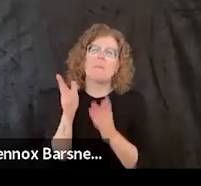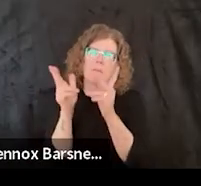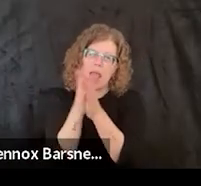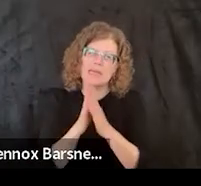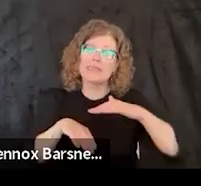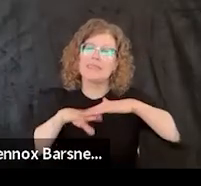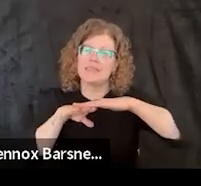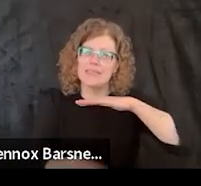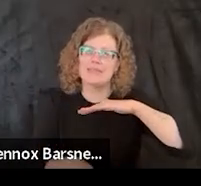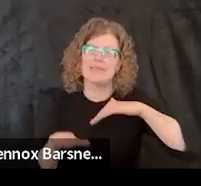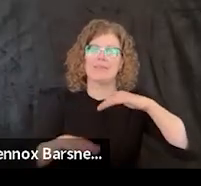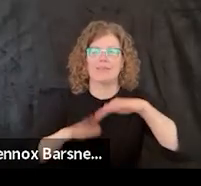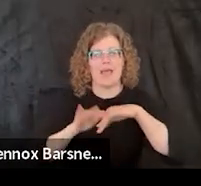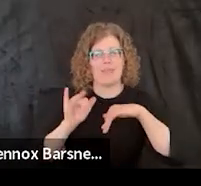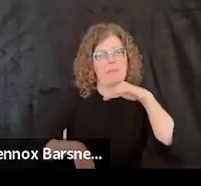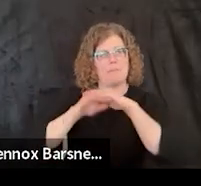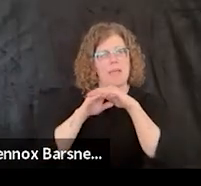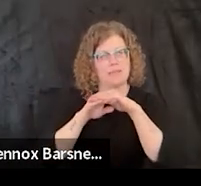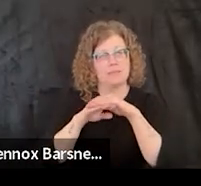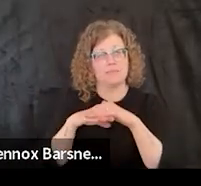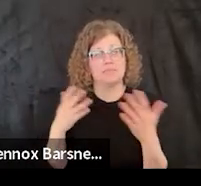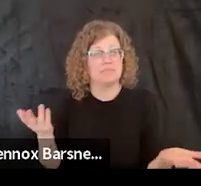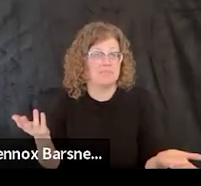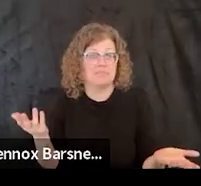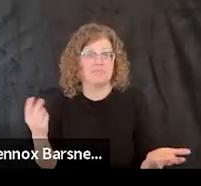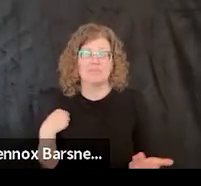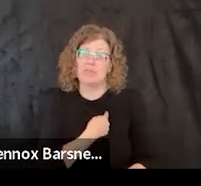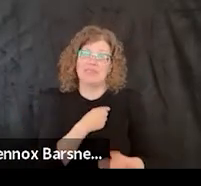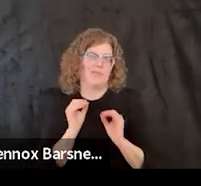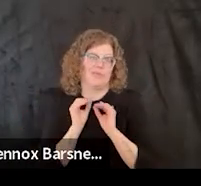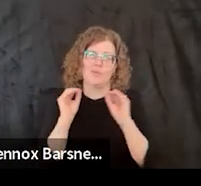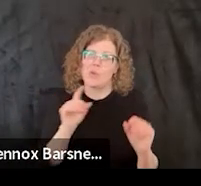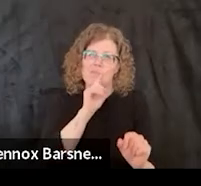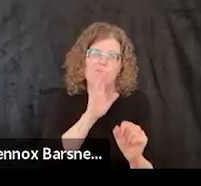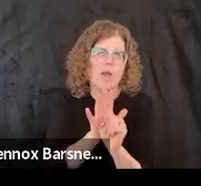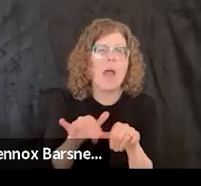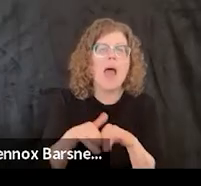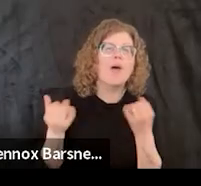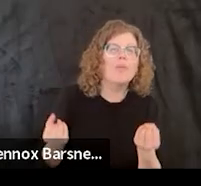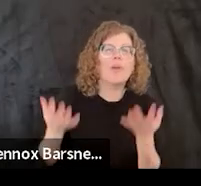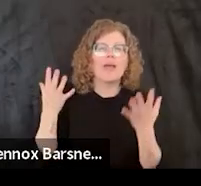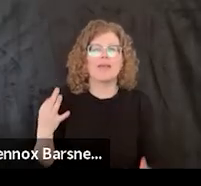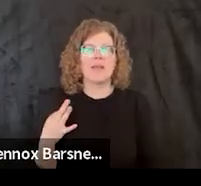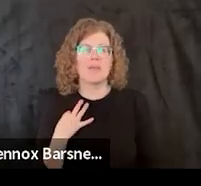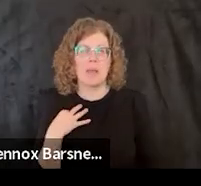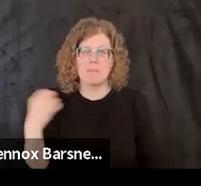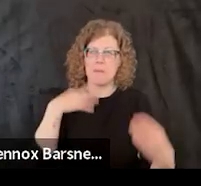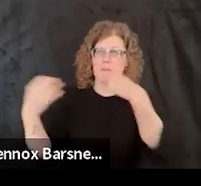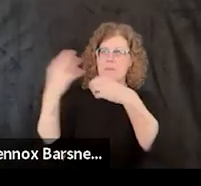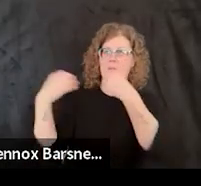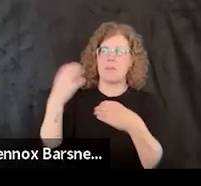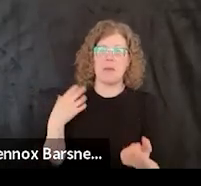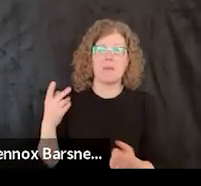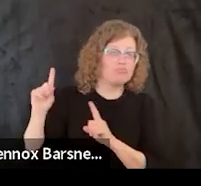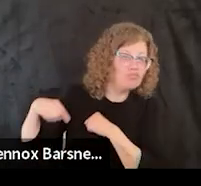While we cannot say for certain what the volume of applications will be this year, it has increased in past years, even doubling during